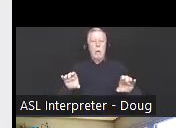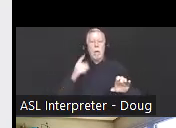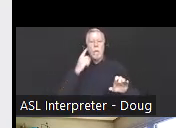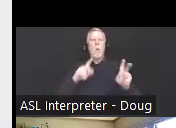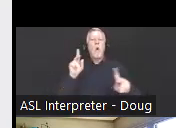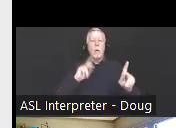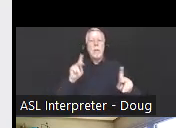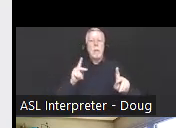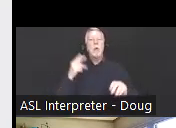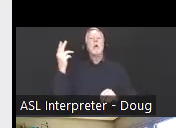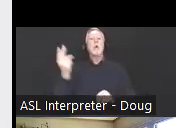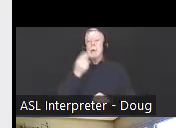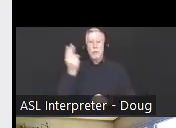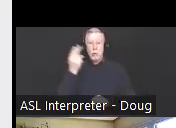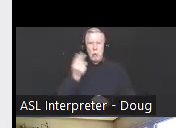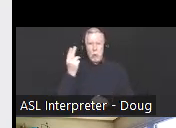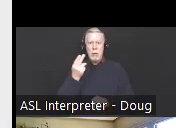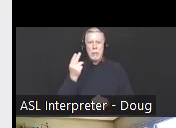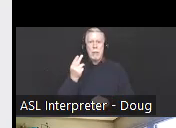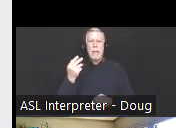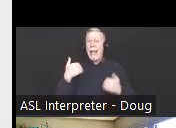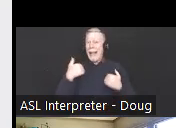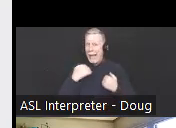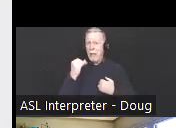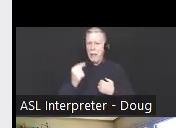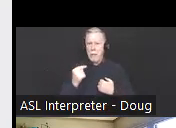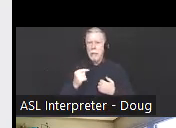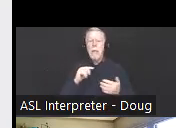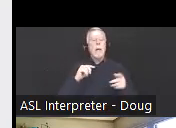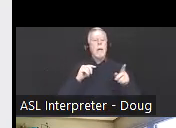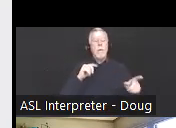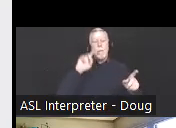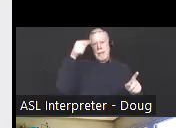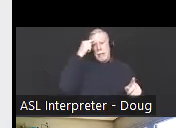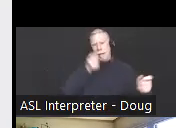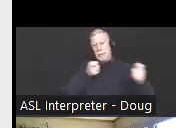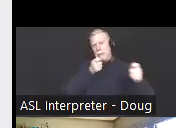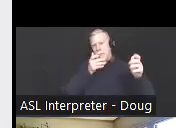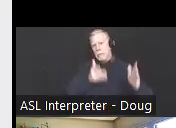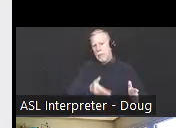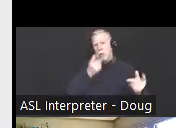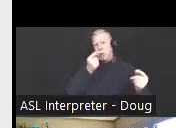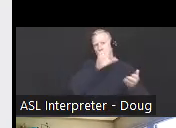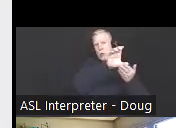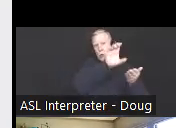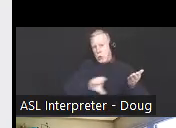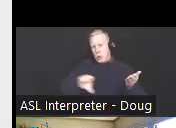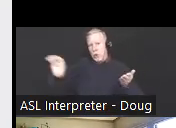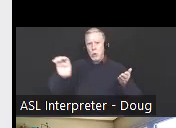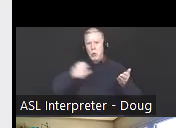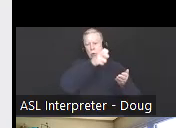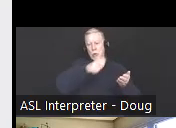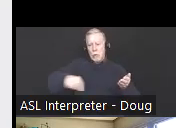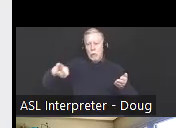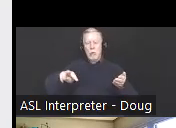sort of tables. And that means moving out from the bureaucrats to share and shift power to